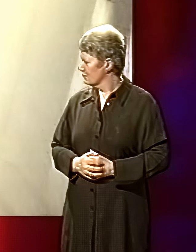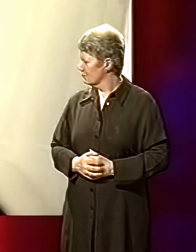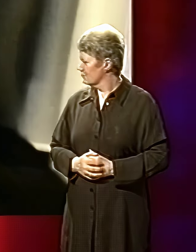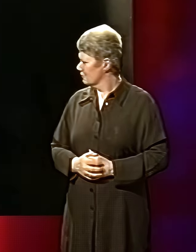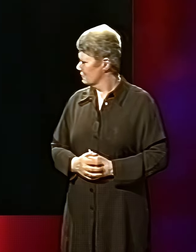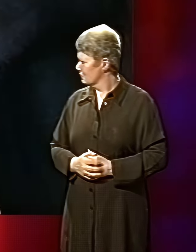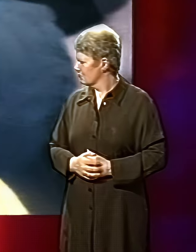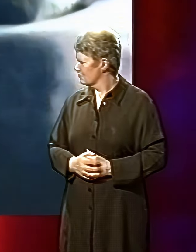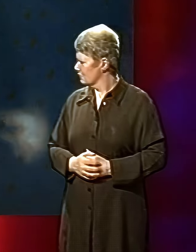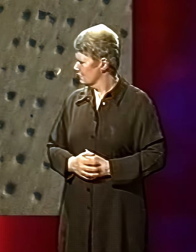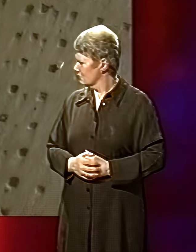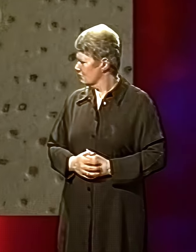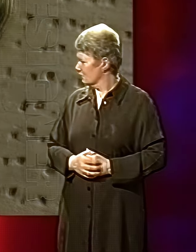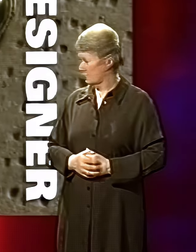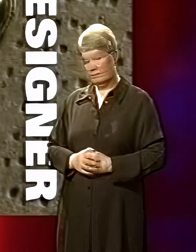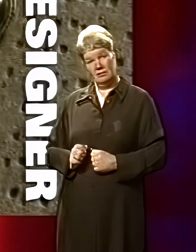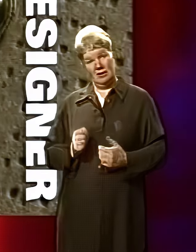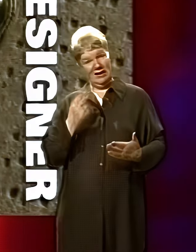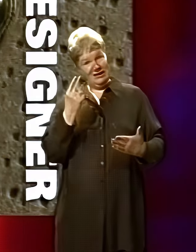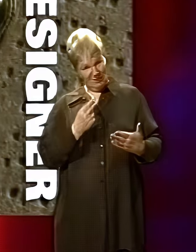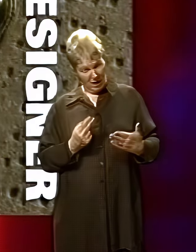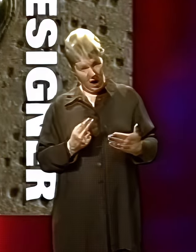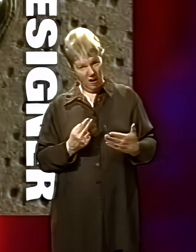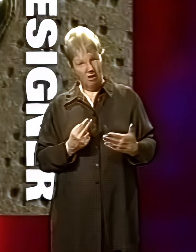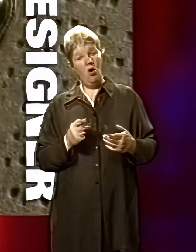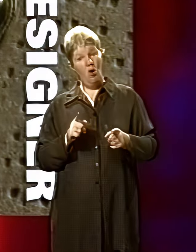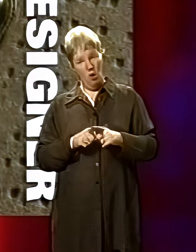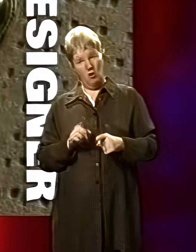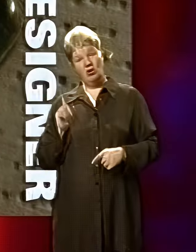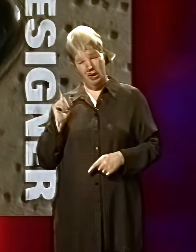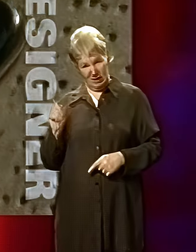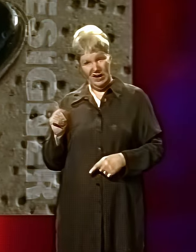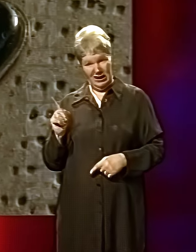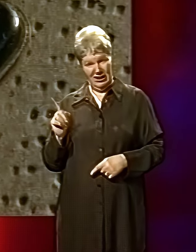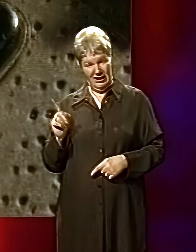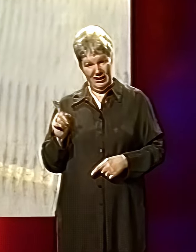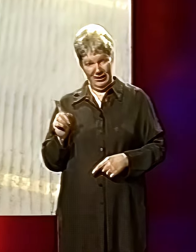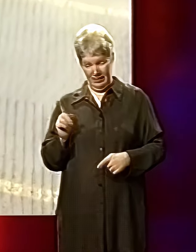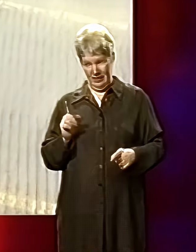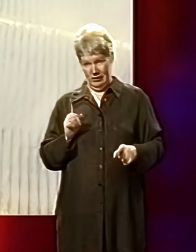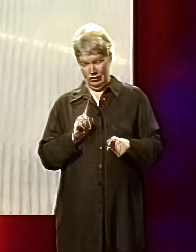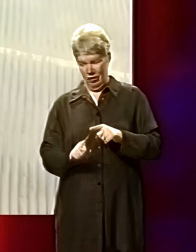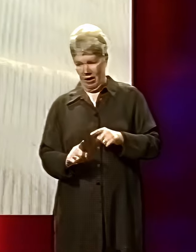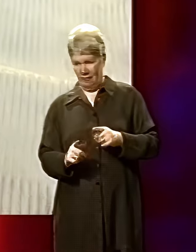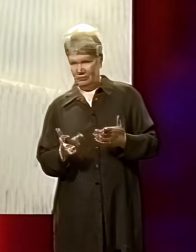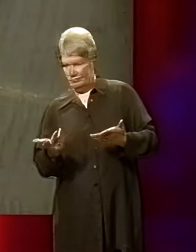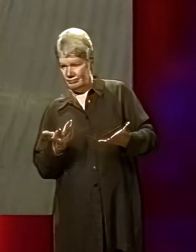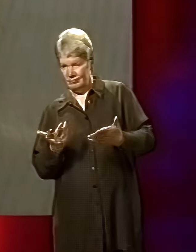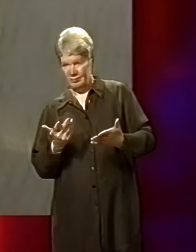The designer. He didn't only design, he also plugged dolphins' bathrooms to customers.